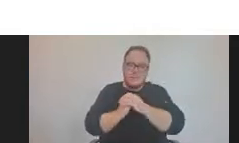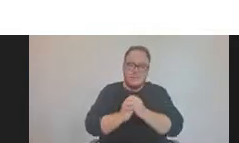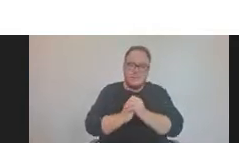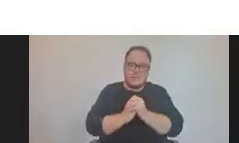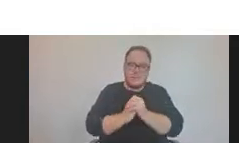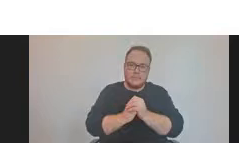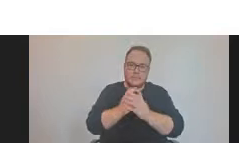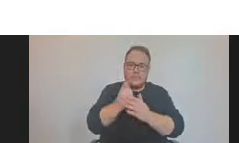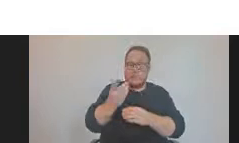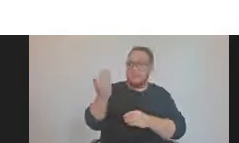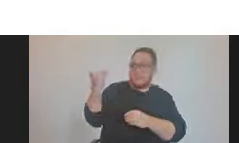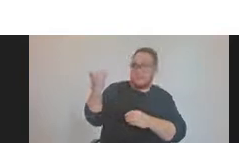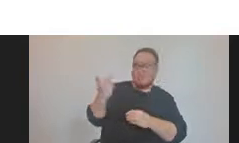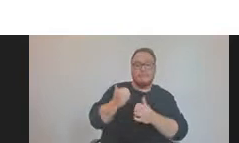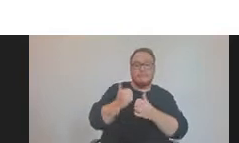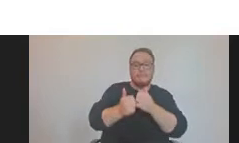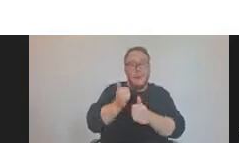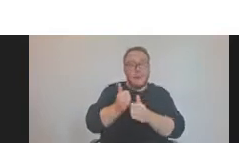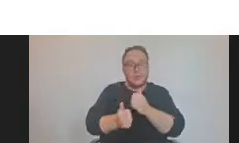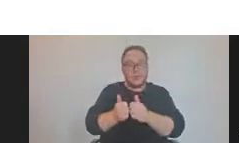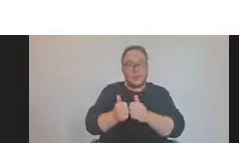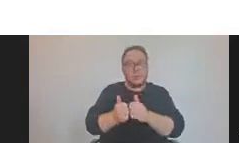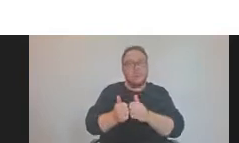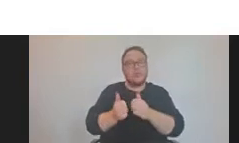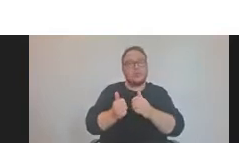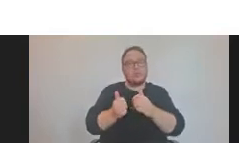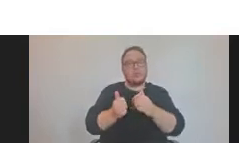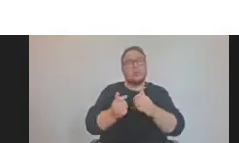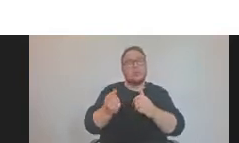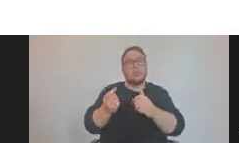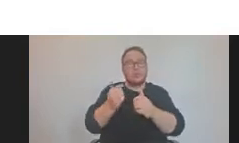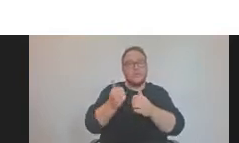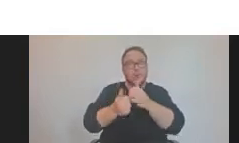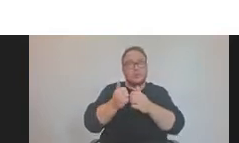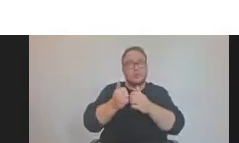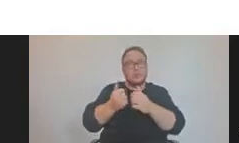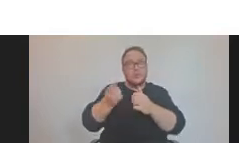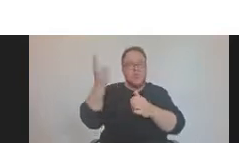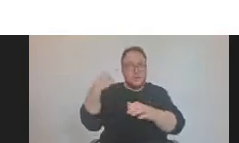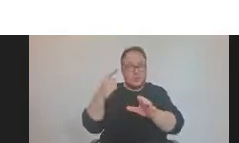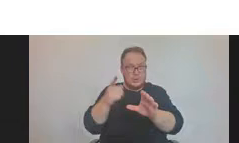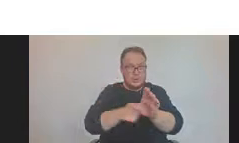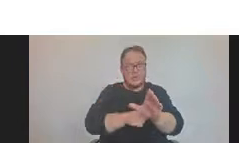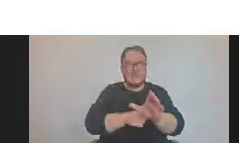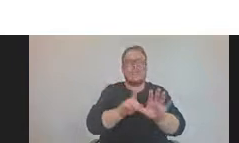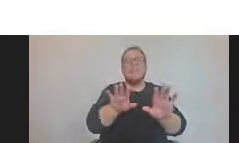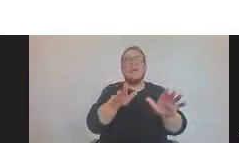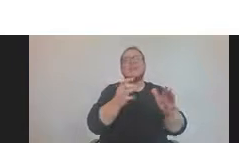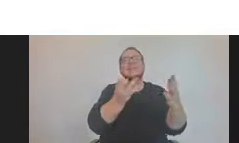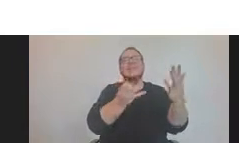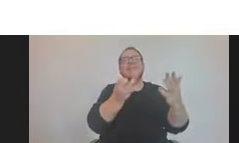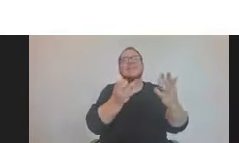did in March of last year, March, I think it was about the 17th of March 2020, when the